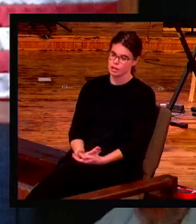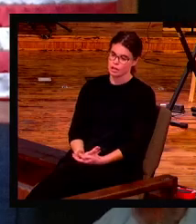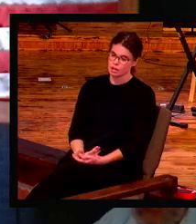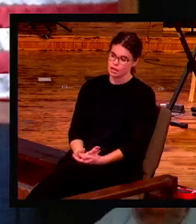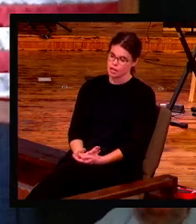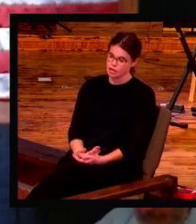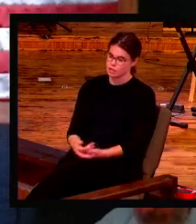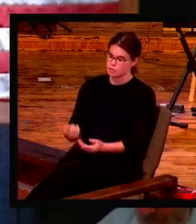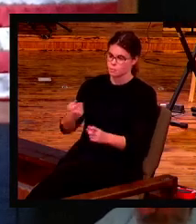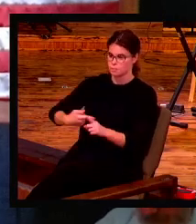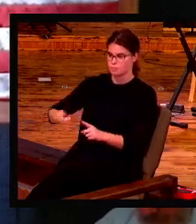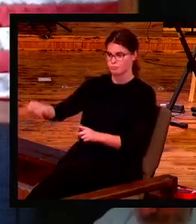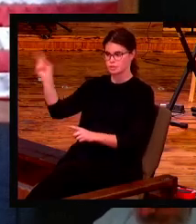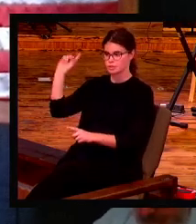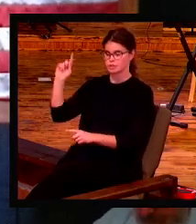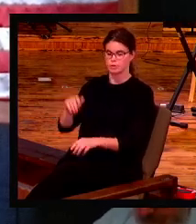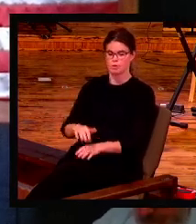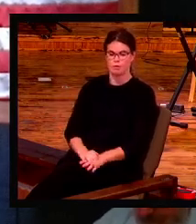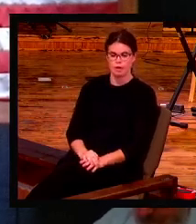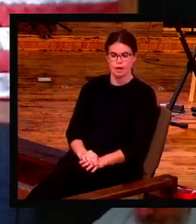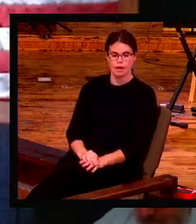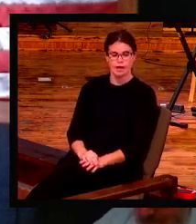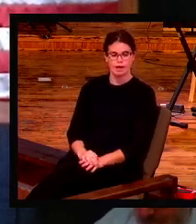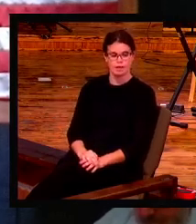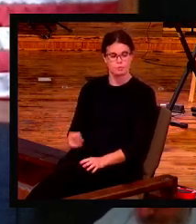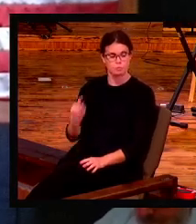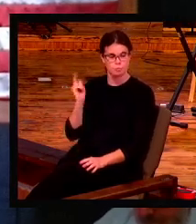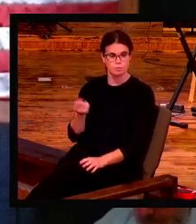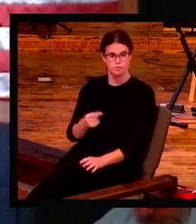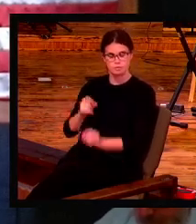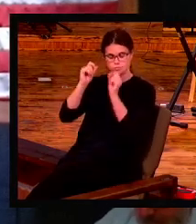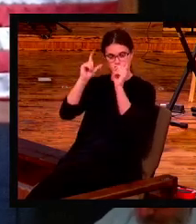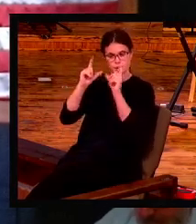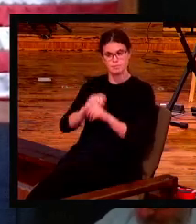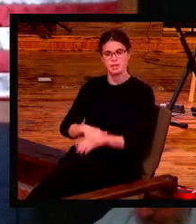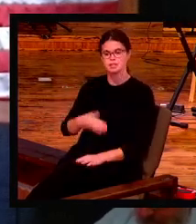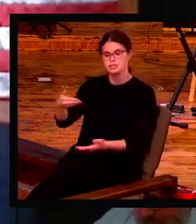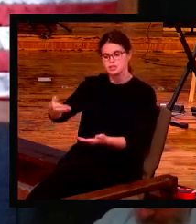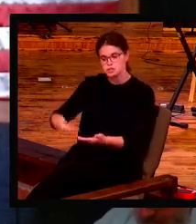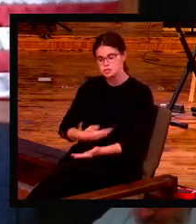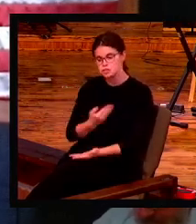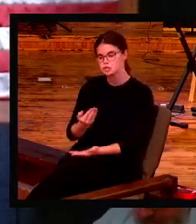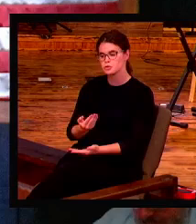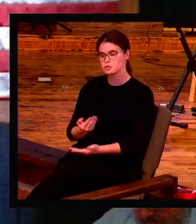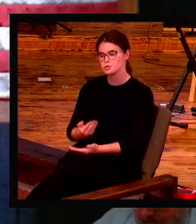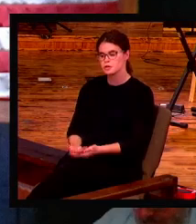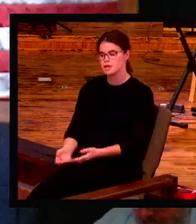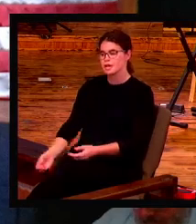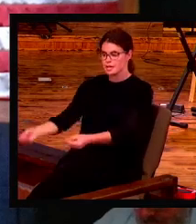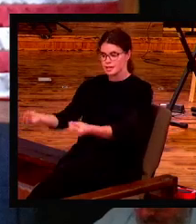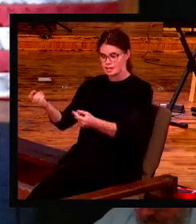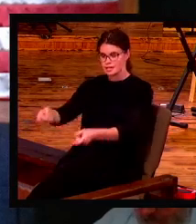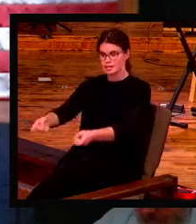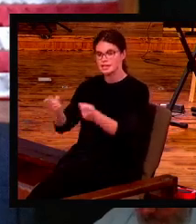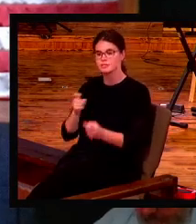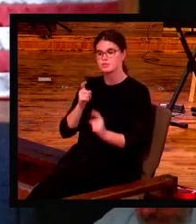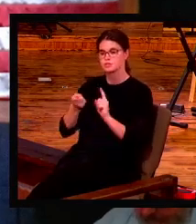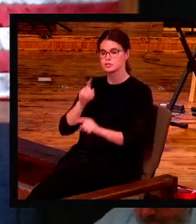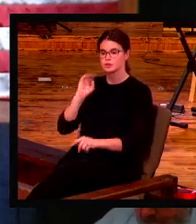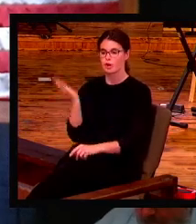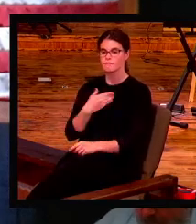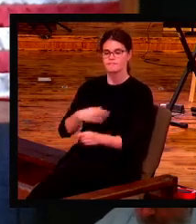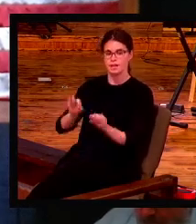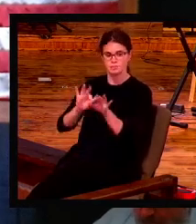gift to our family. And I'll share a little bit more about that throughout the message. And I know many of you are thinking, man, why should I listen to this guy? What does he have to say to me? Why?